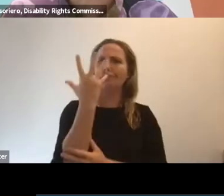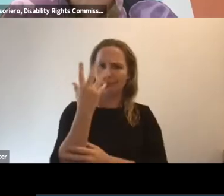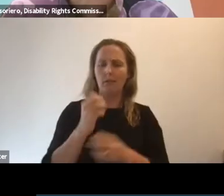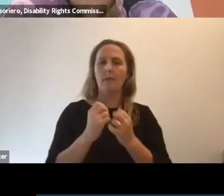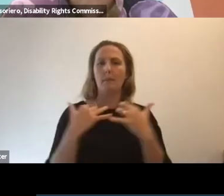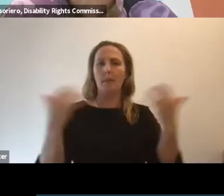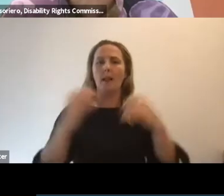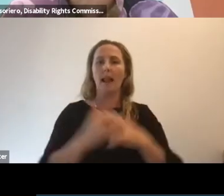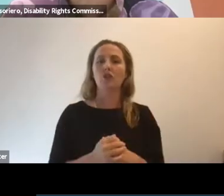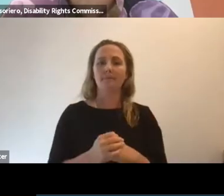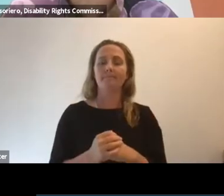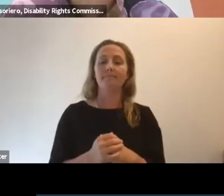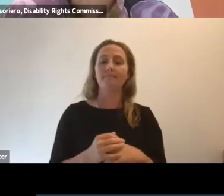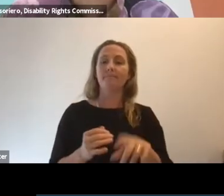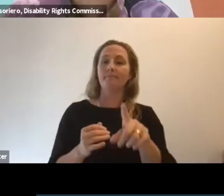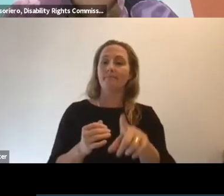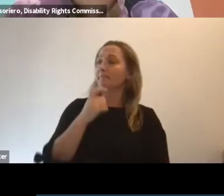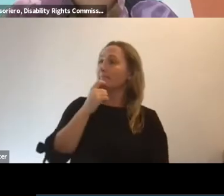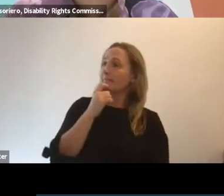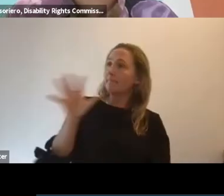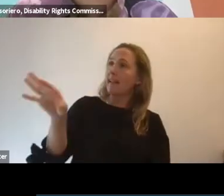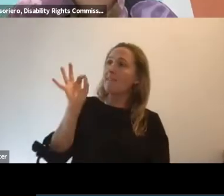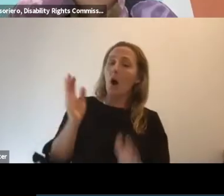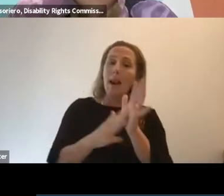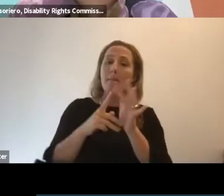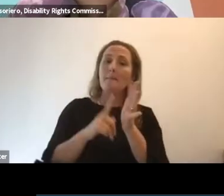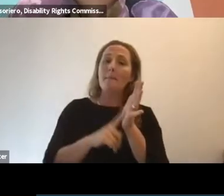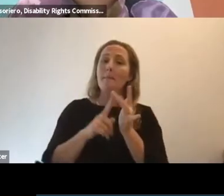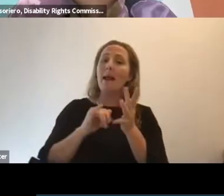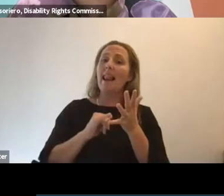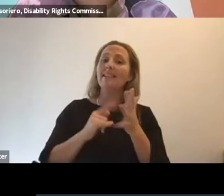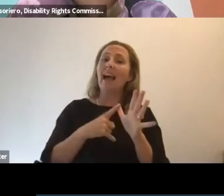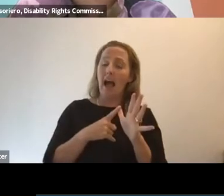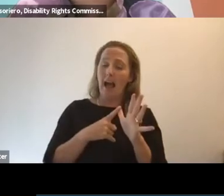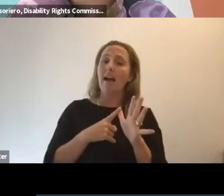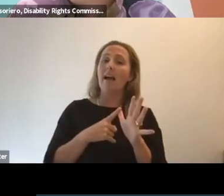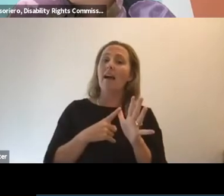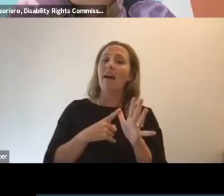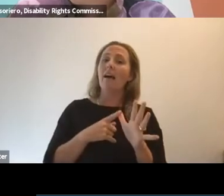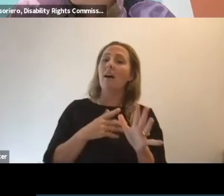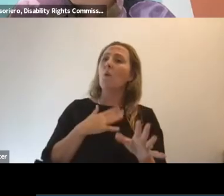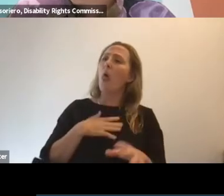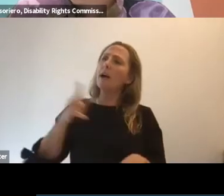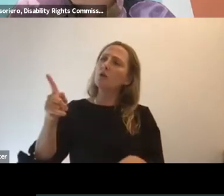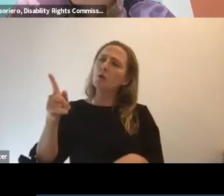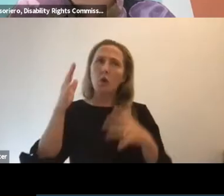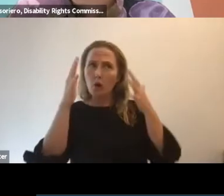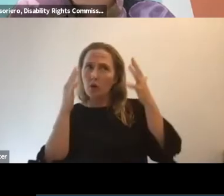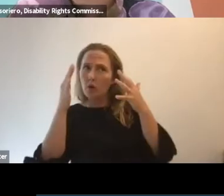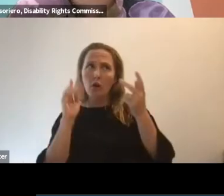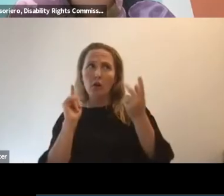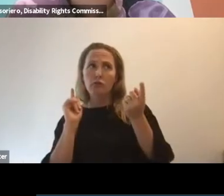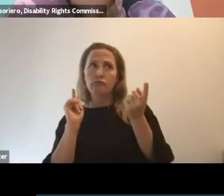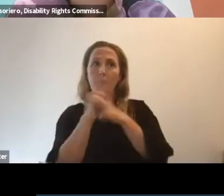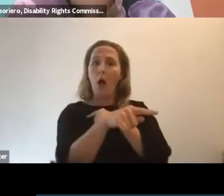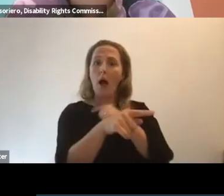or invite you, Melissa, to perhaps reflect on some of the comments Paula has made in respect of the Navy